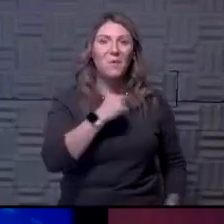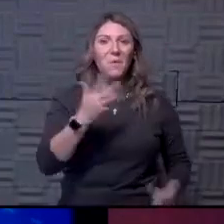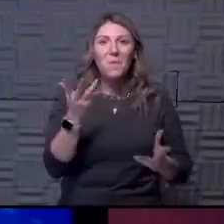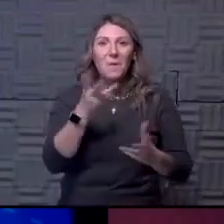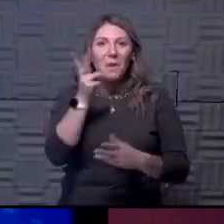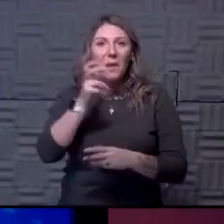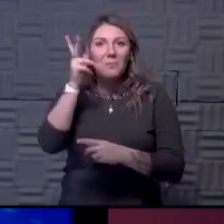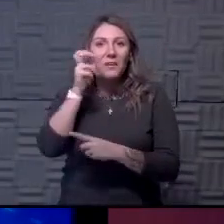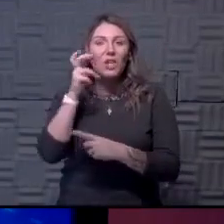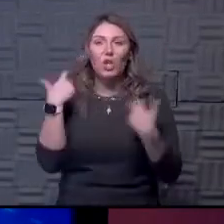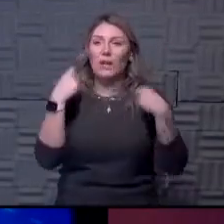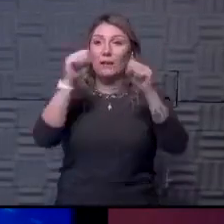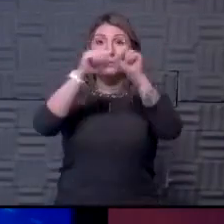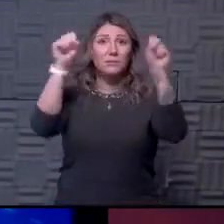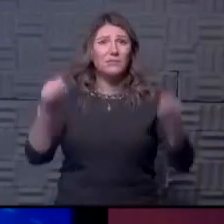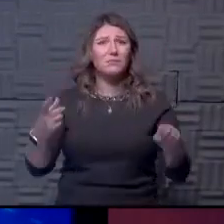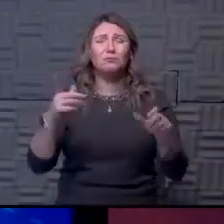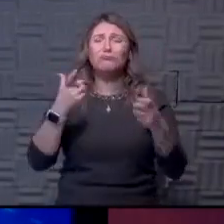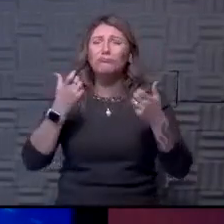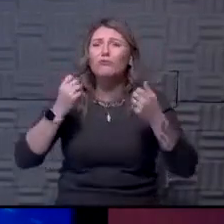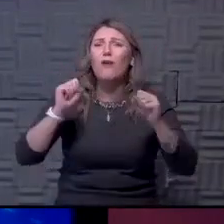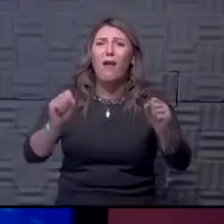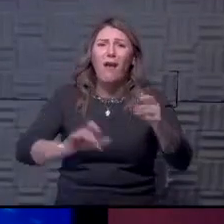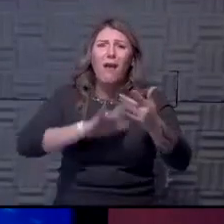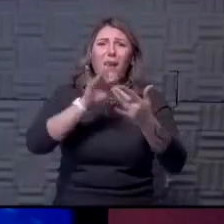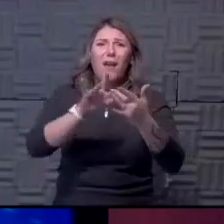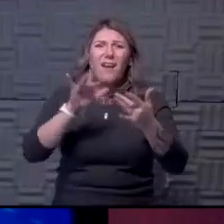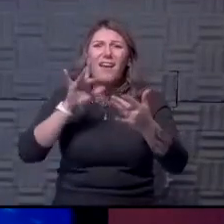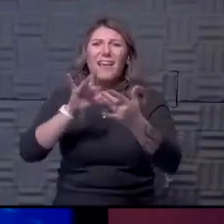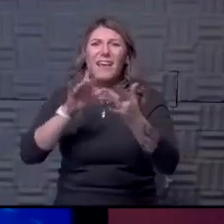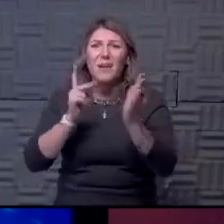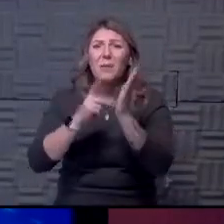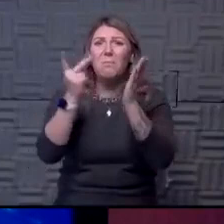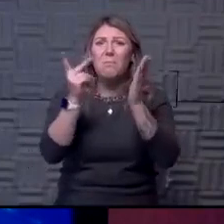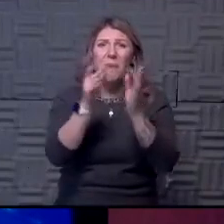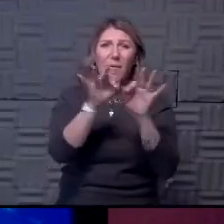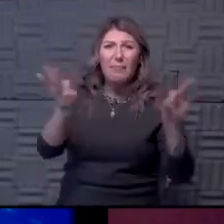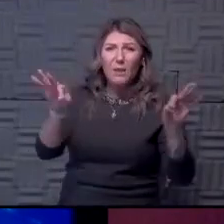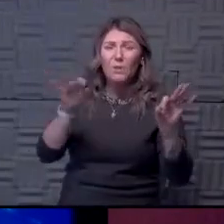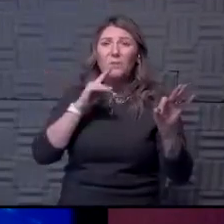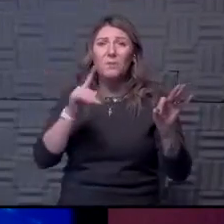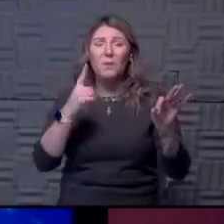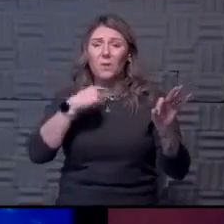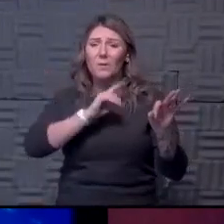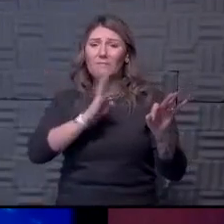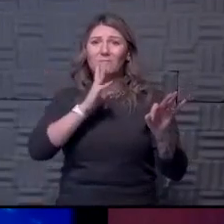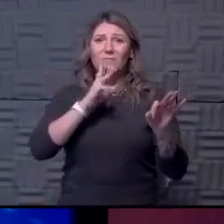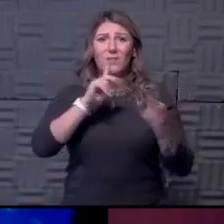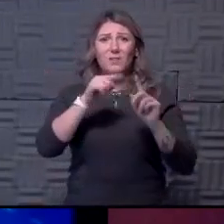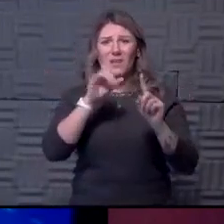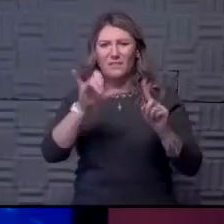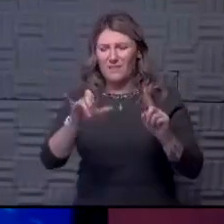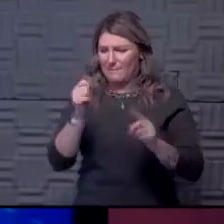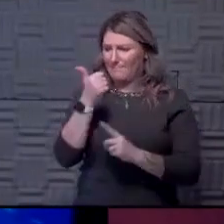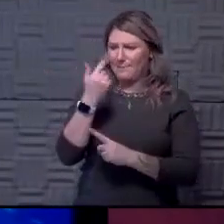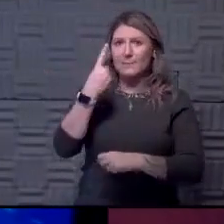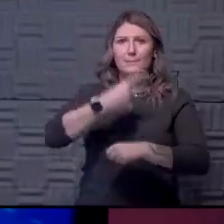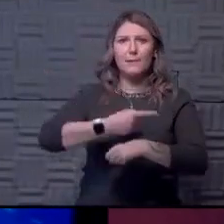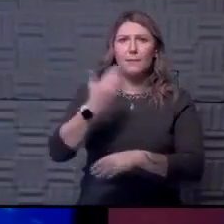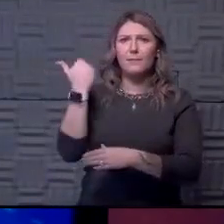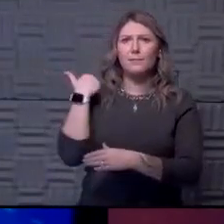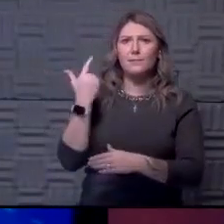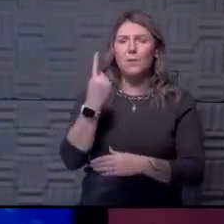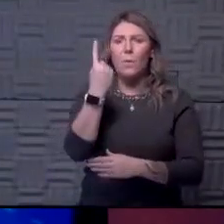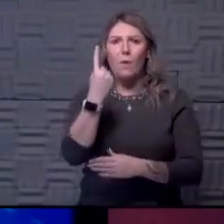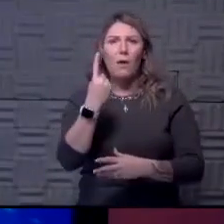I know as a health system, we're trying to get our messages bilingual. I don't know where we are on that. We spoke about that about 10 days ago at one of our